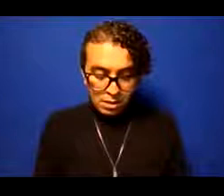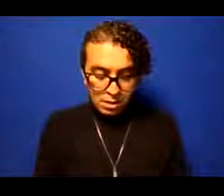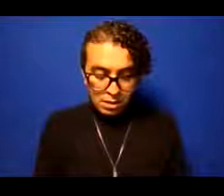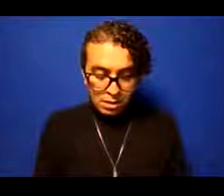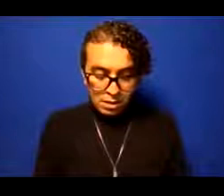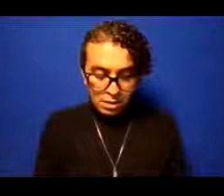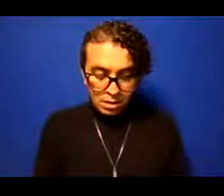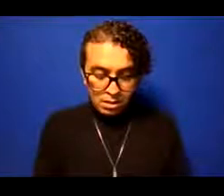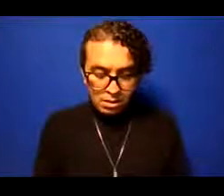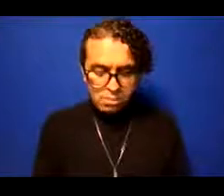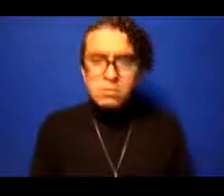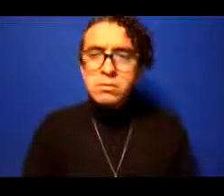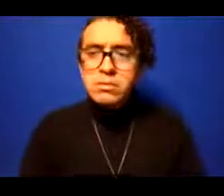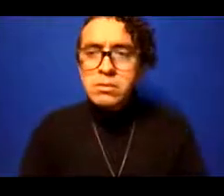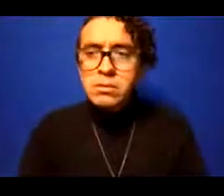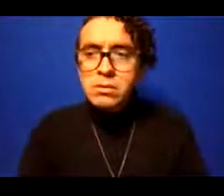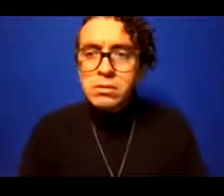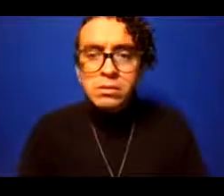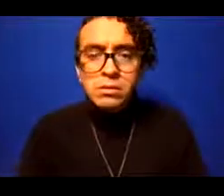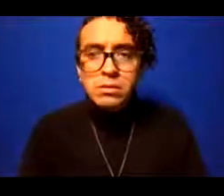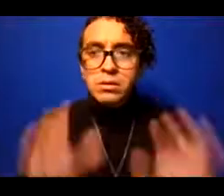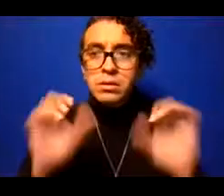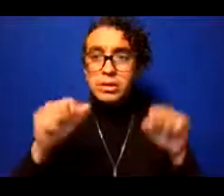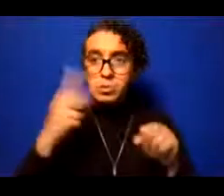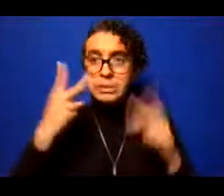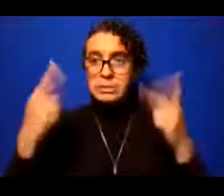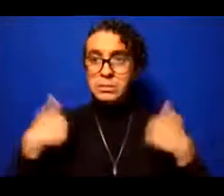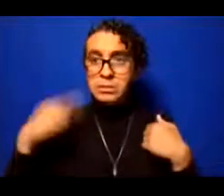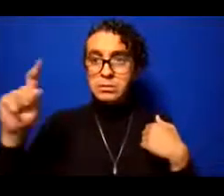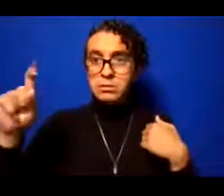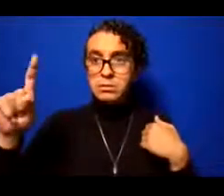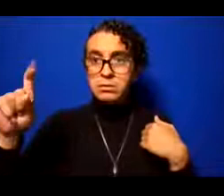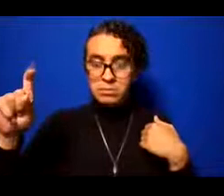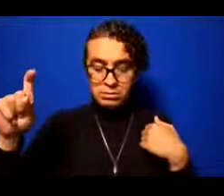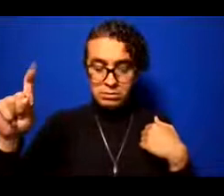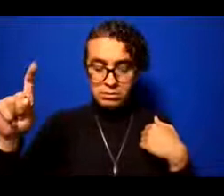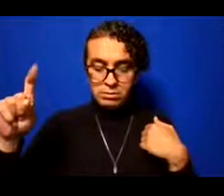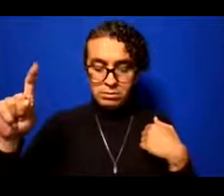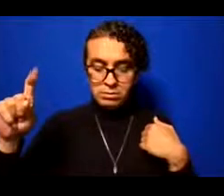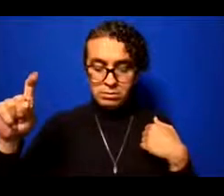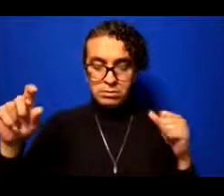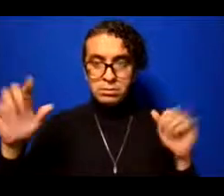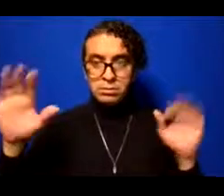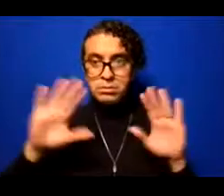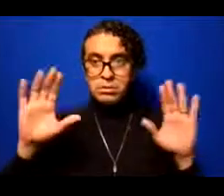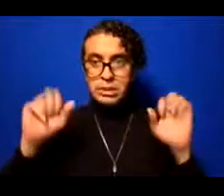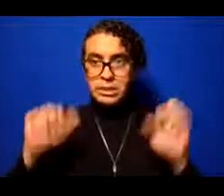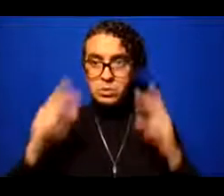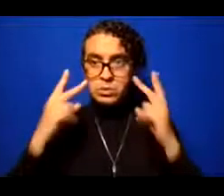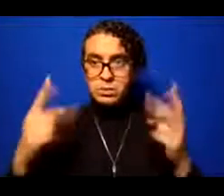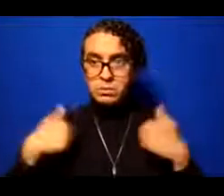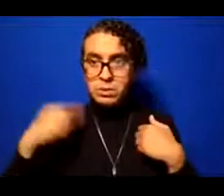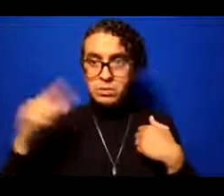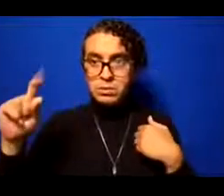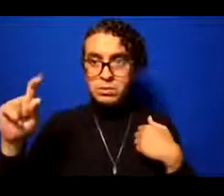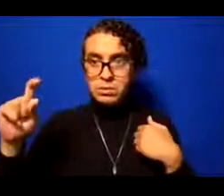often complicated by, the uniqueness of our kids, and if you have more than one child, you recognize that what worked for one doesn't always work